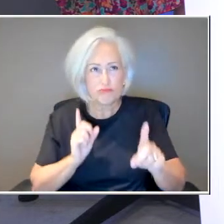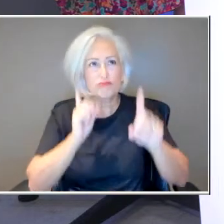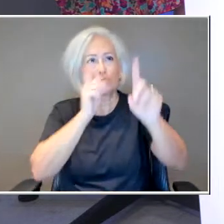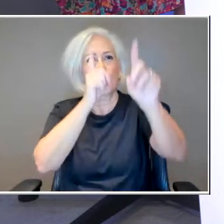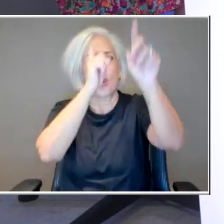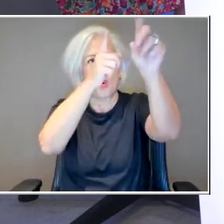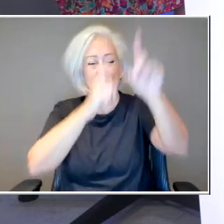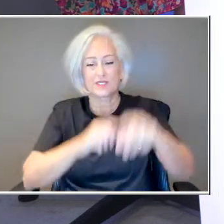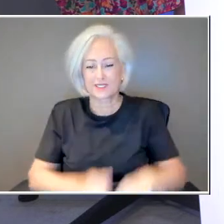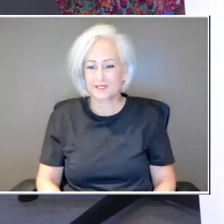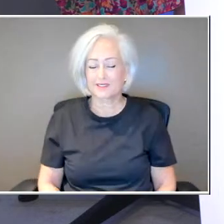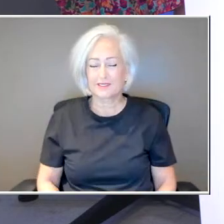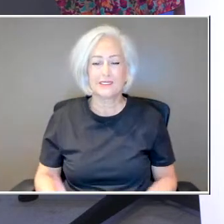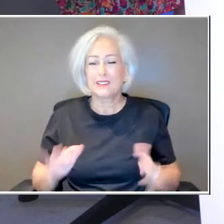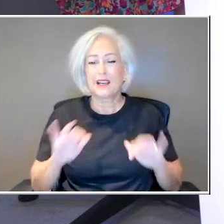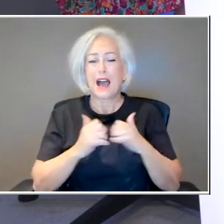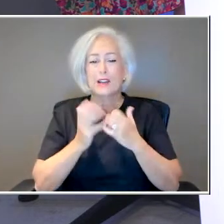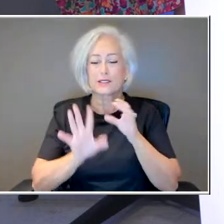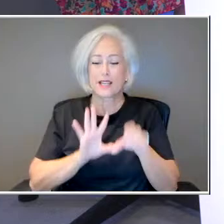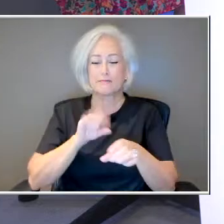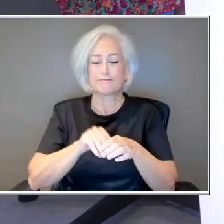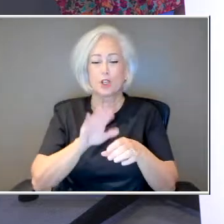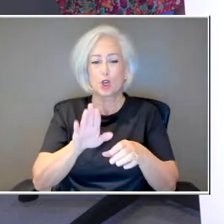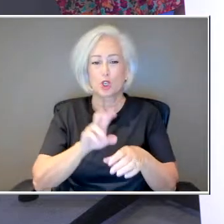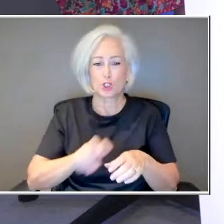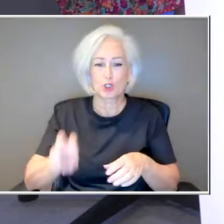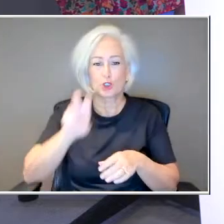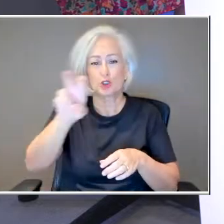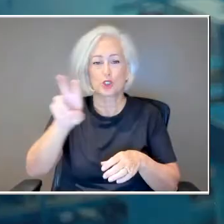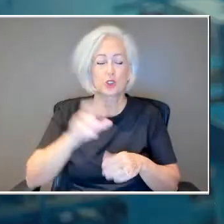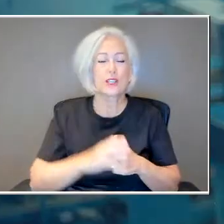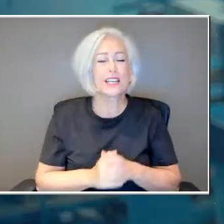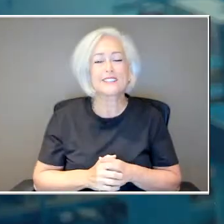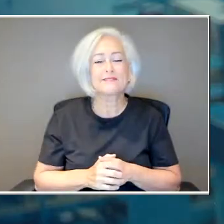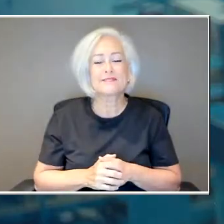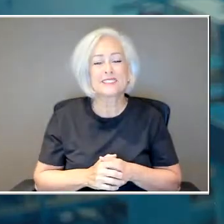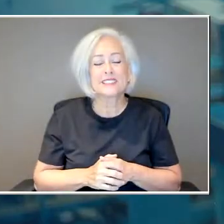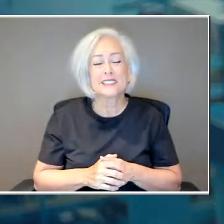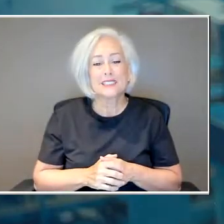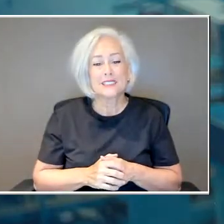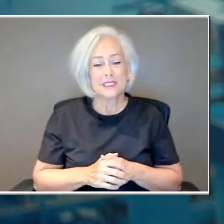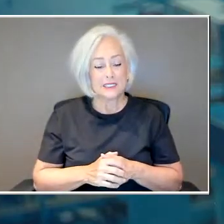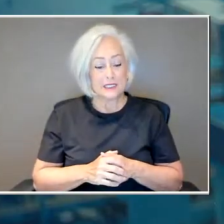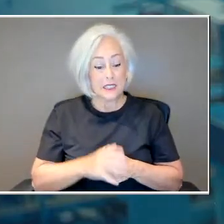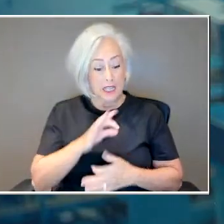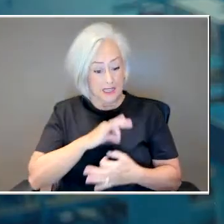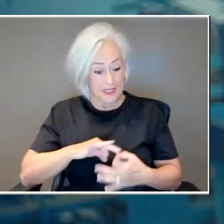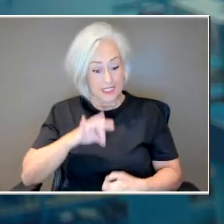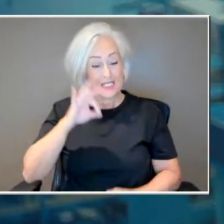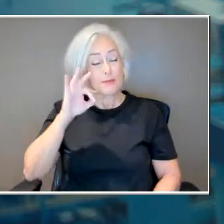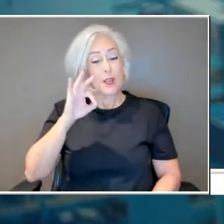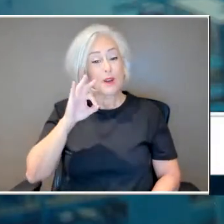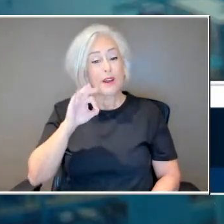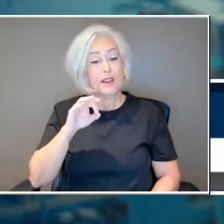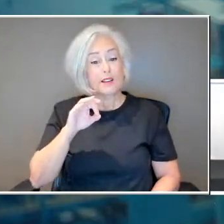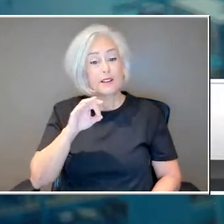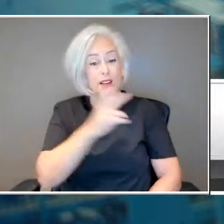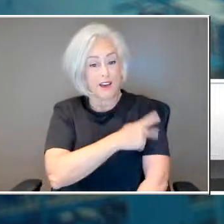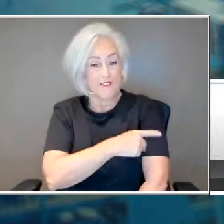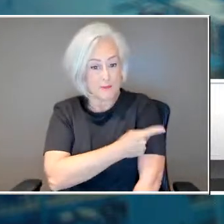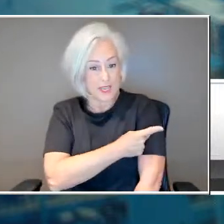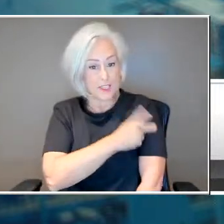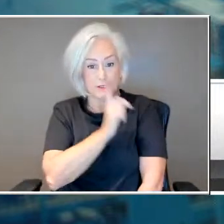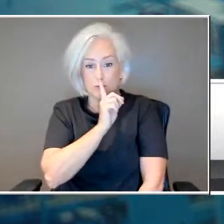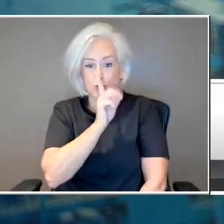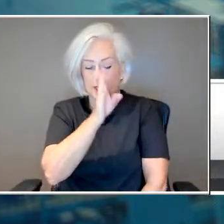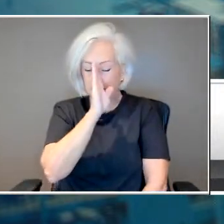her journey and her survival? Oh, the spirit of all of our patients will have a direct impact. It's